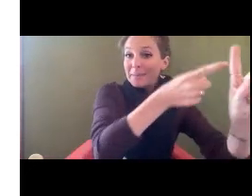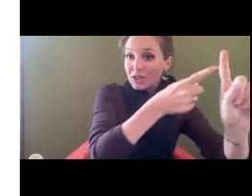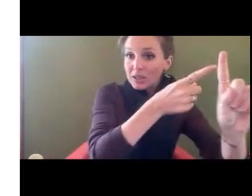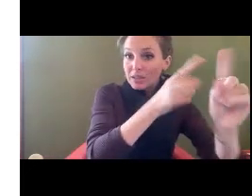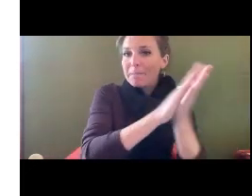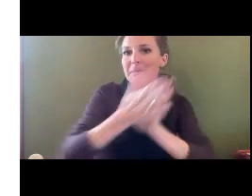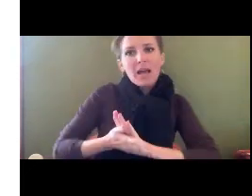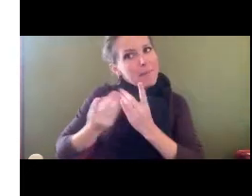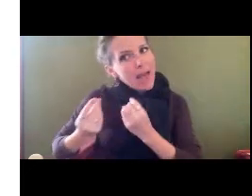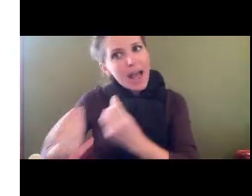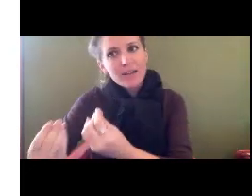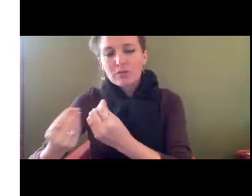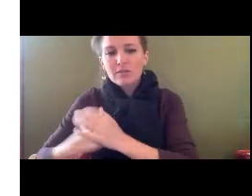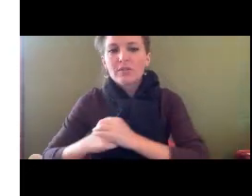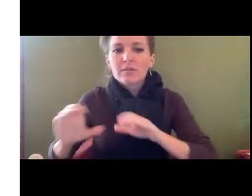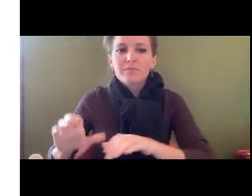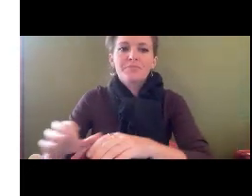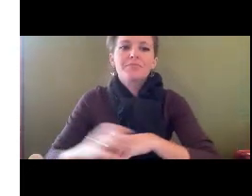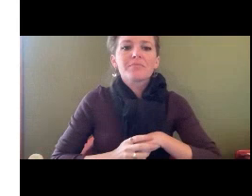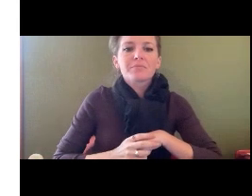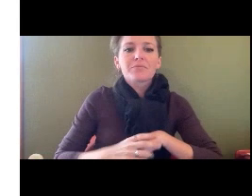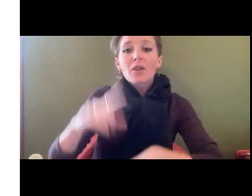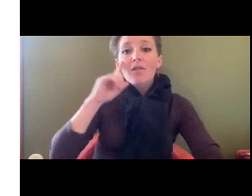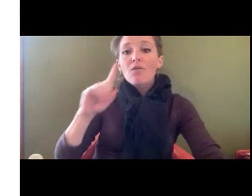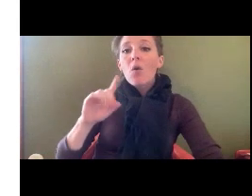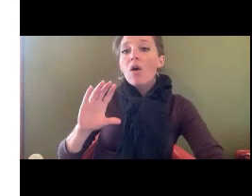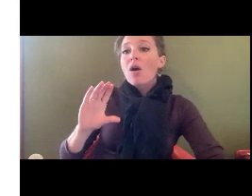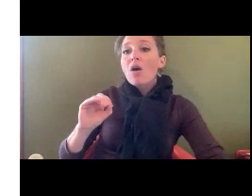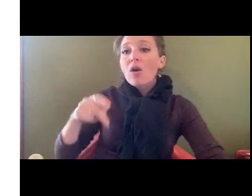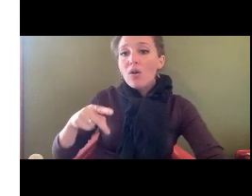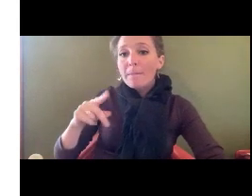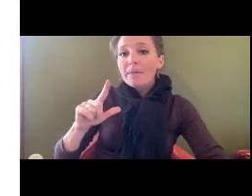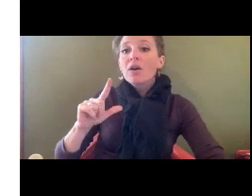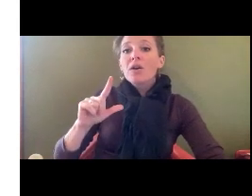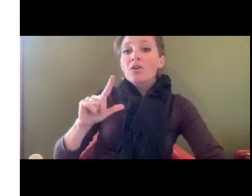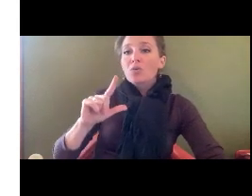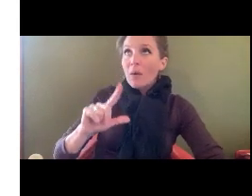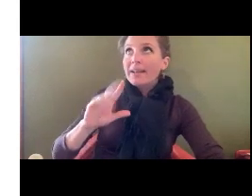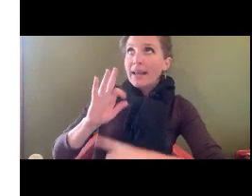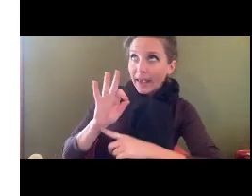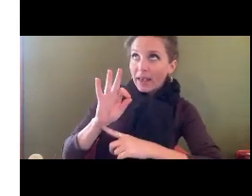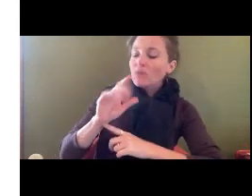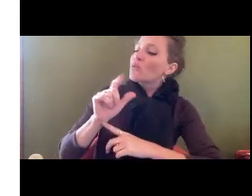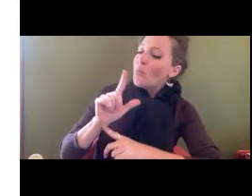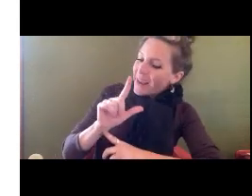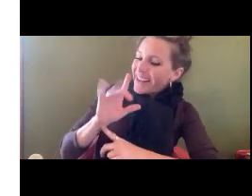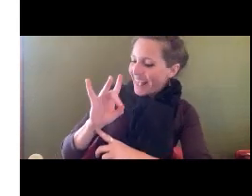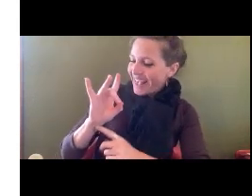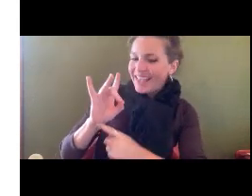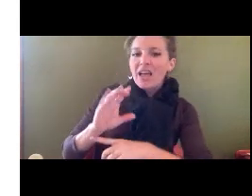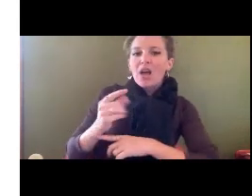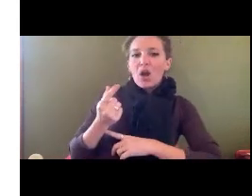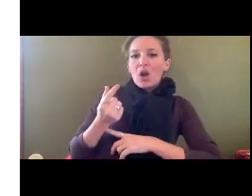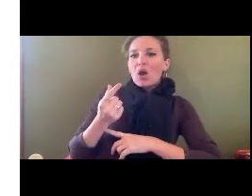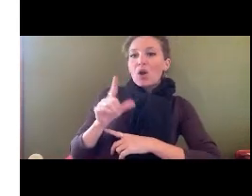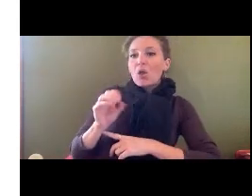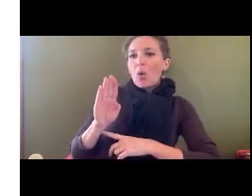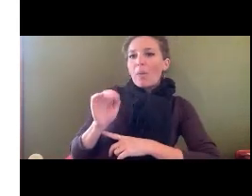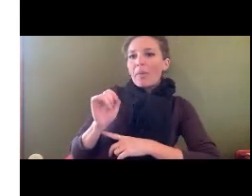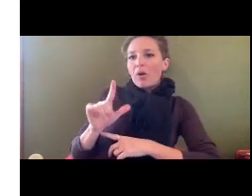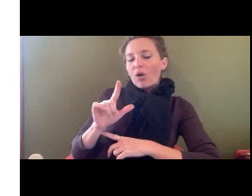like to note also that with COP28 being called the Global Stocktake COP, which basically means